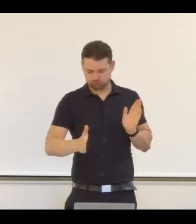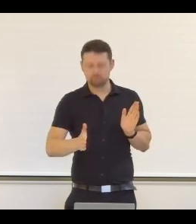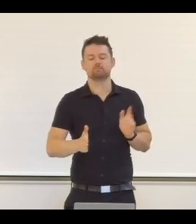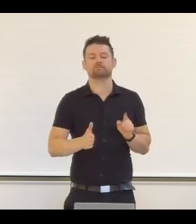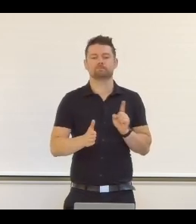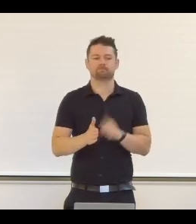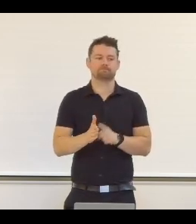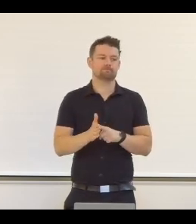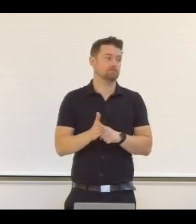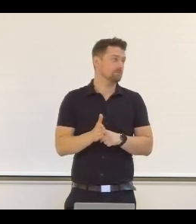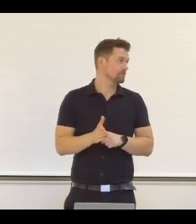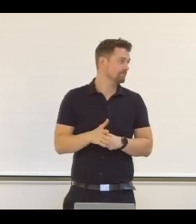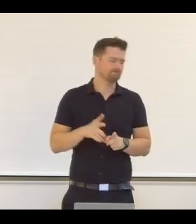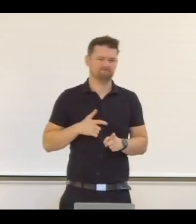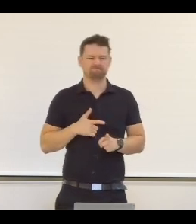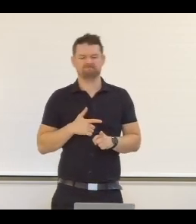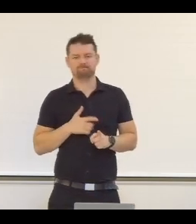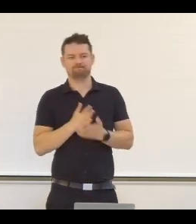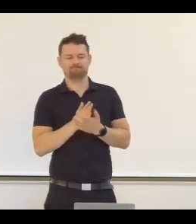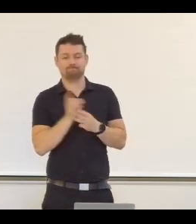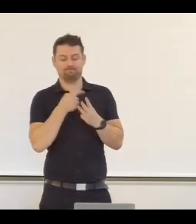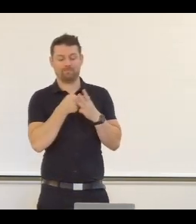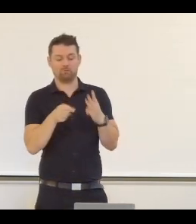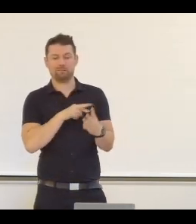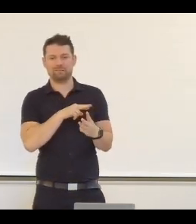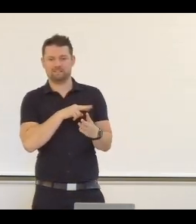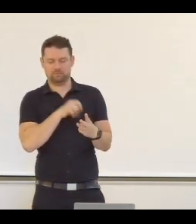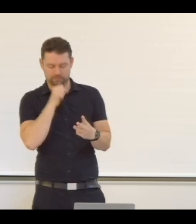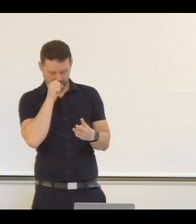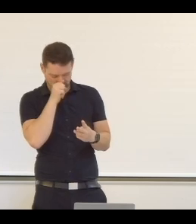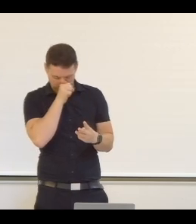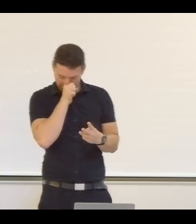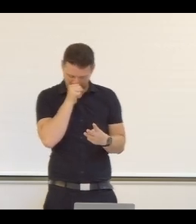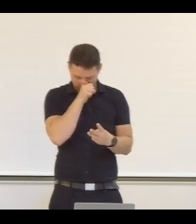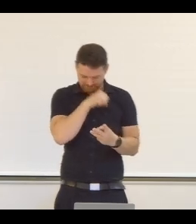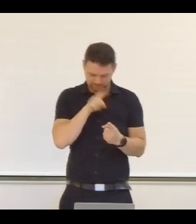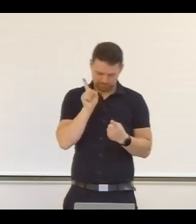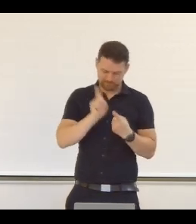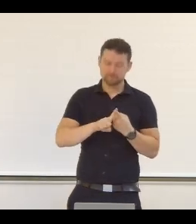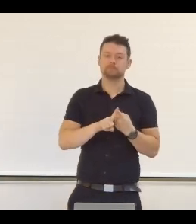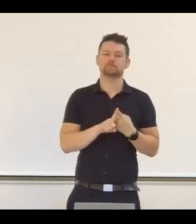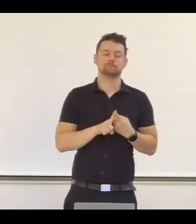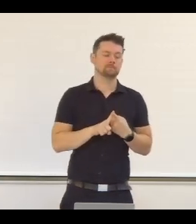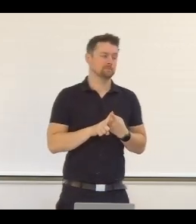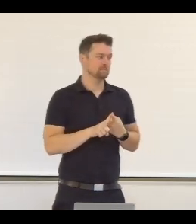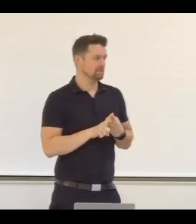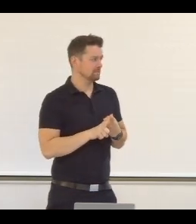And reflecting on it, I think there were 3 main reasons for that. The first one is